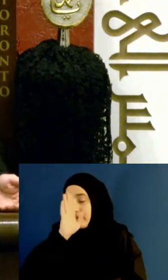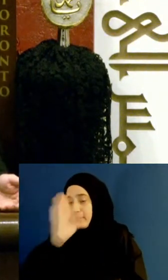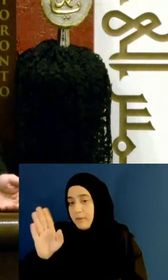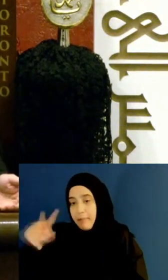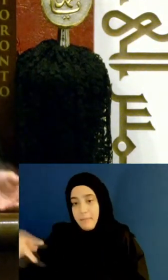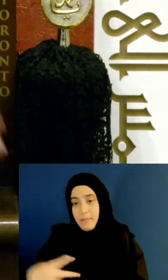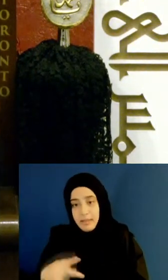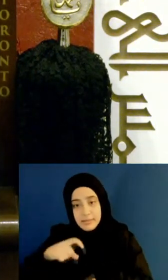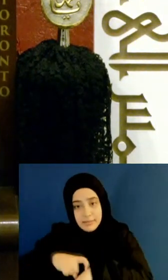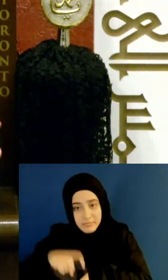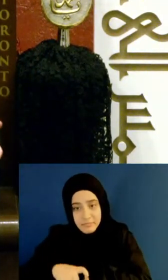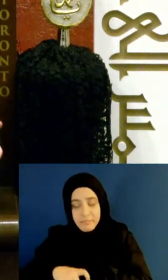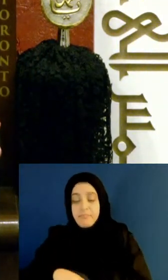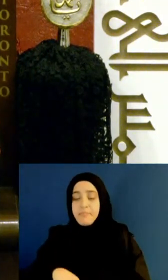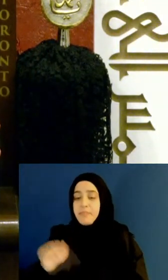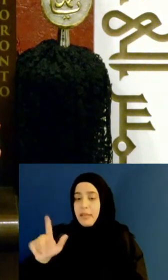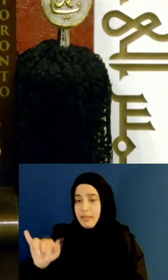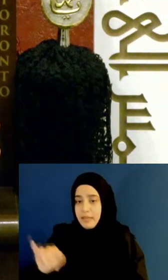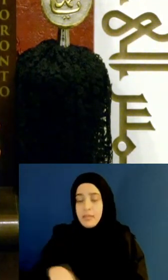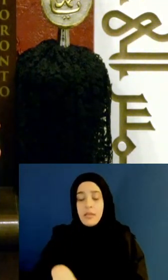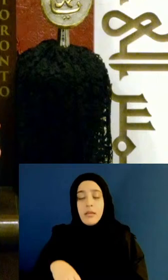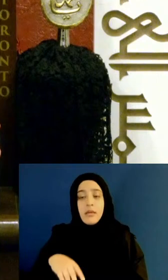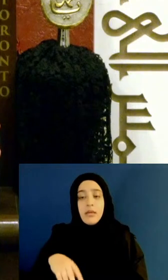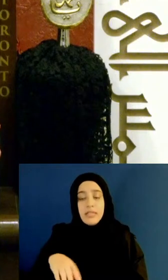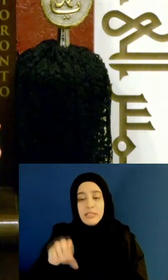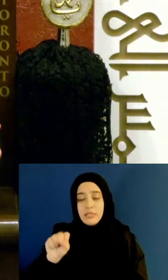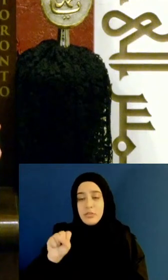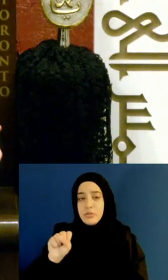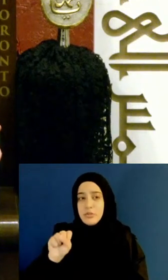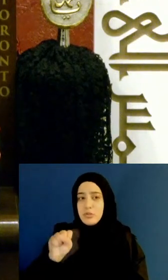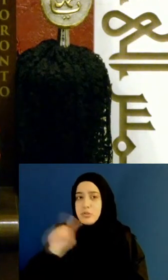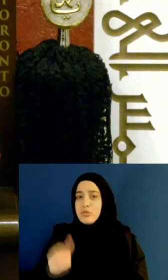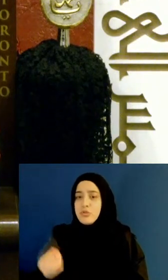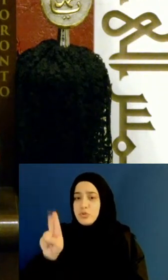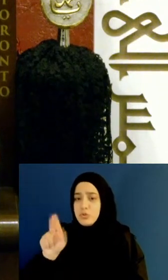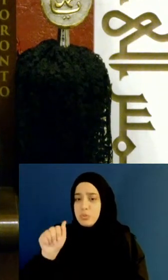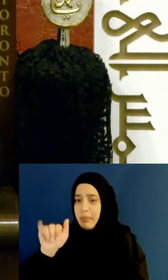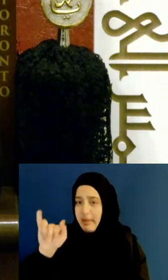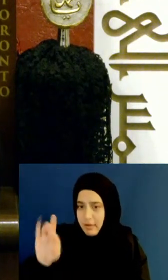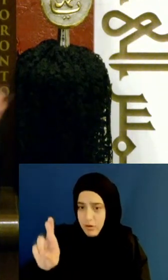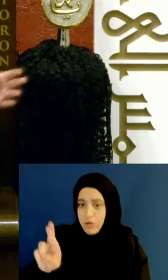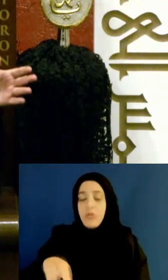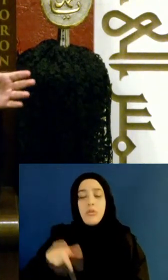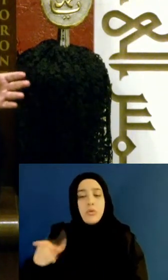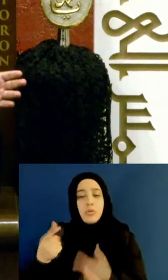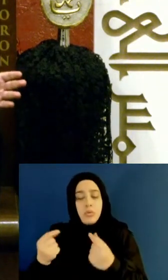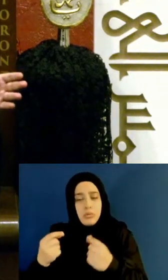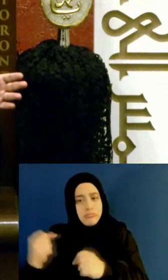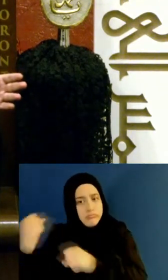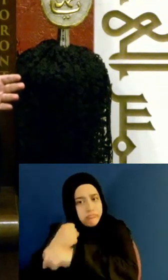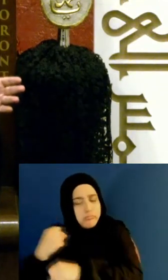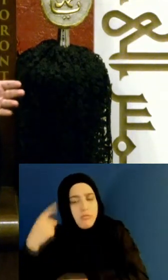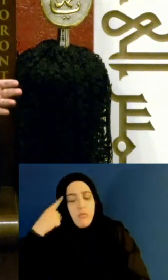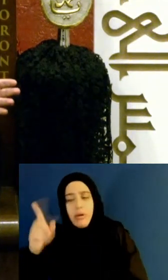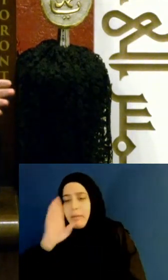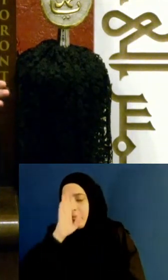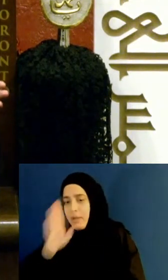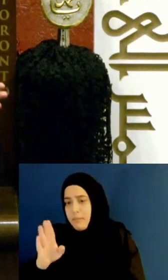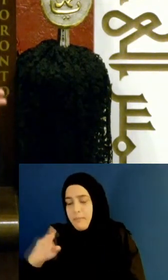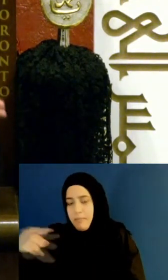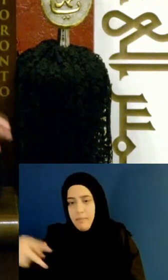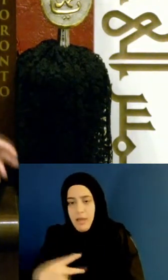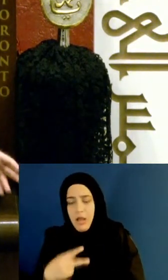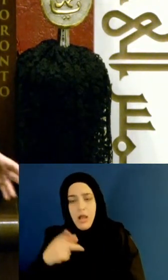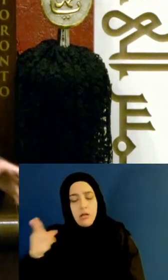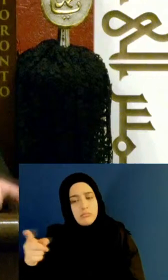Saqifah. Defended Amirul Mu'mineen before the house of Sayyidat Nisa al-Alamin was burnt. Shufu, his end result was what? He waged war